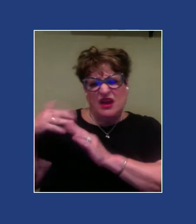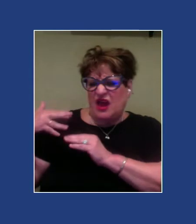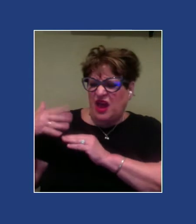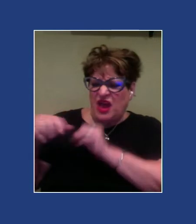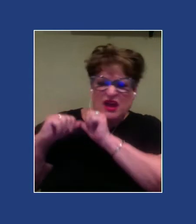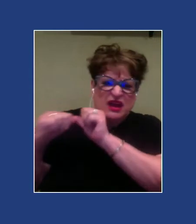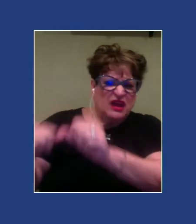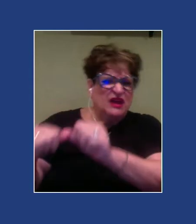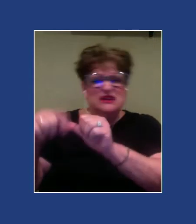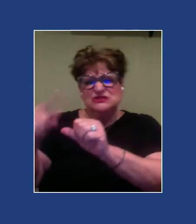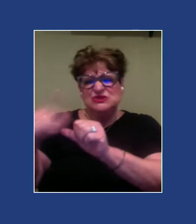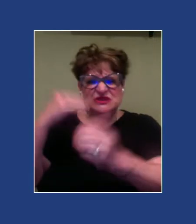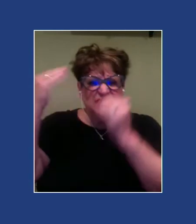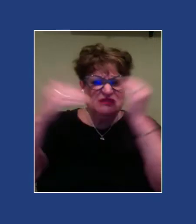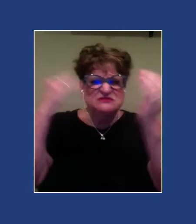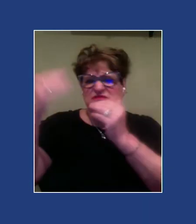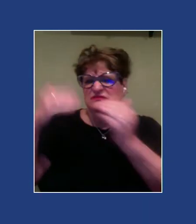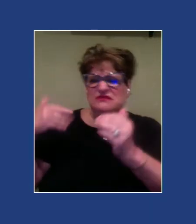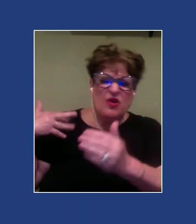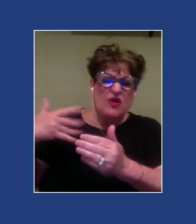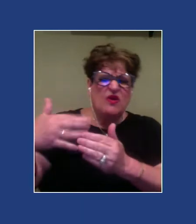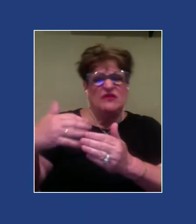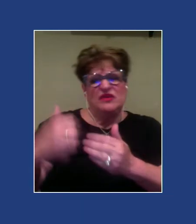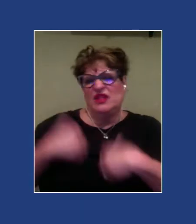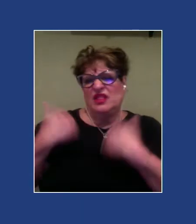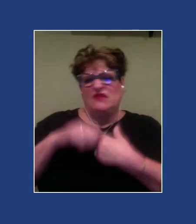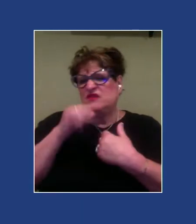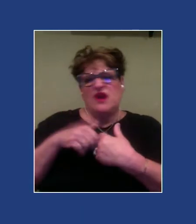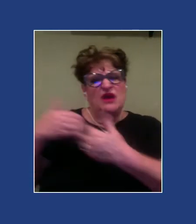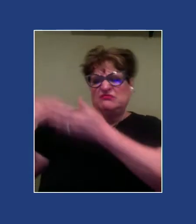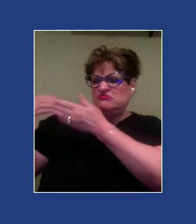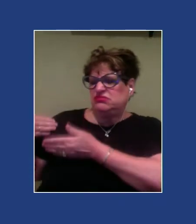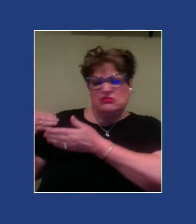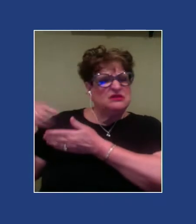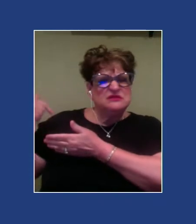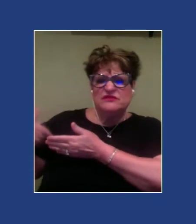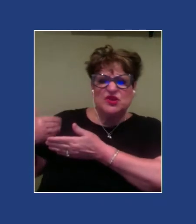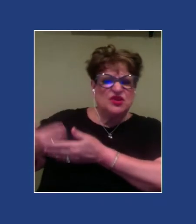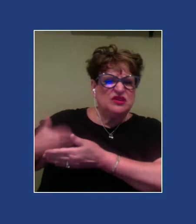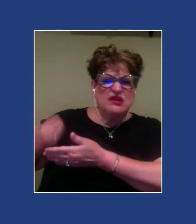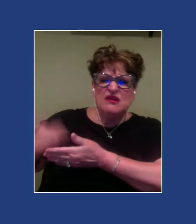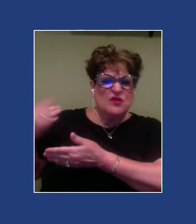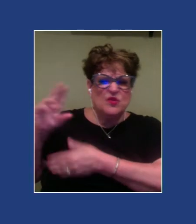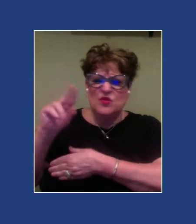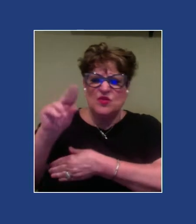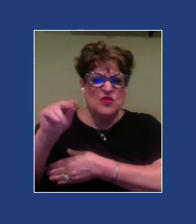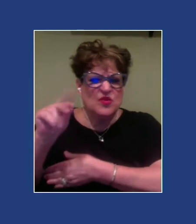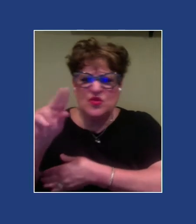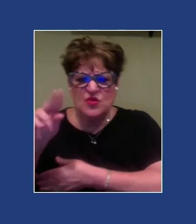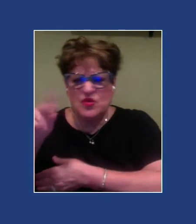throughout a person's lifespan. It's not restricted to that early developmental period.